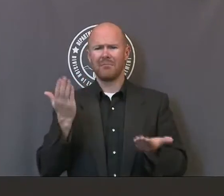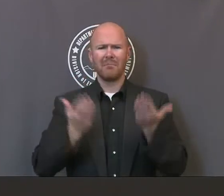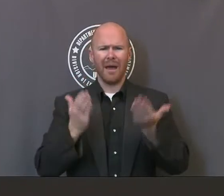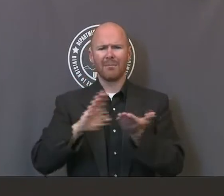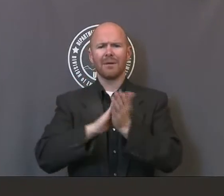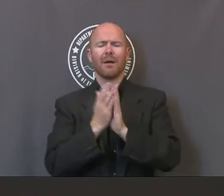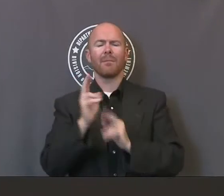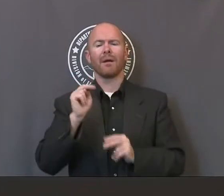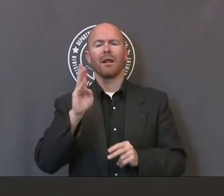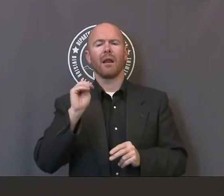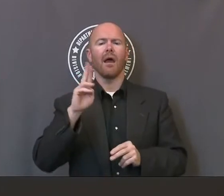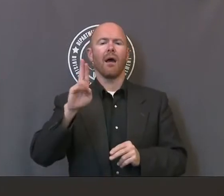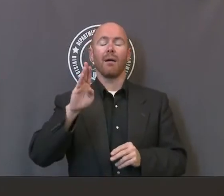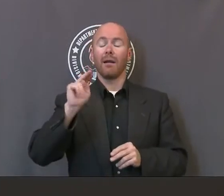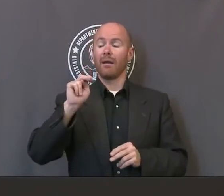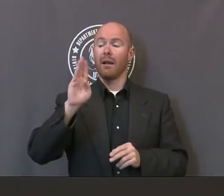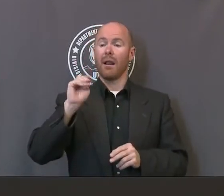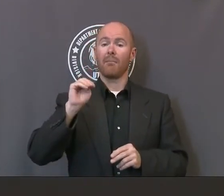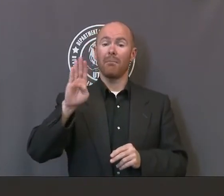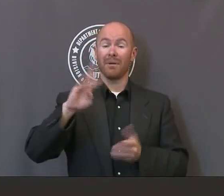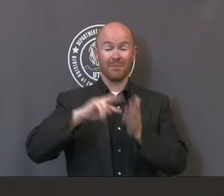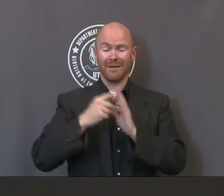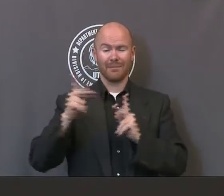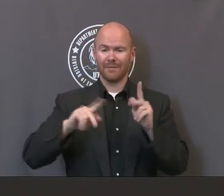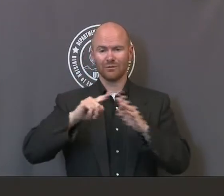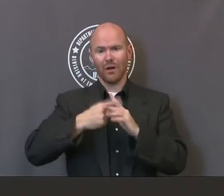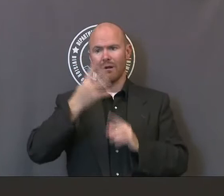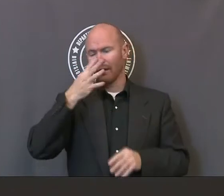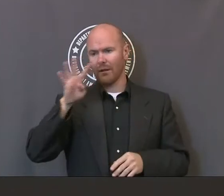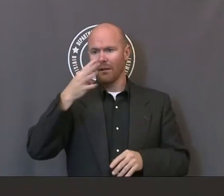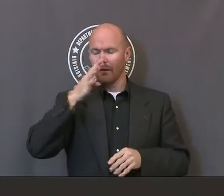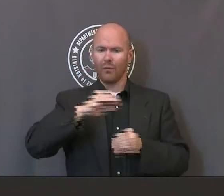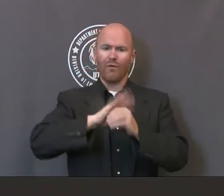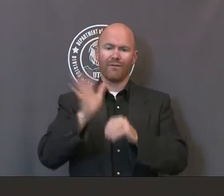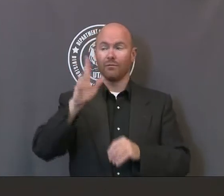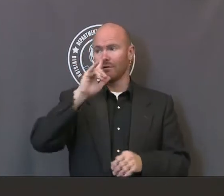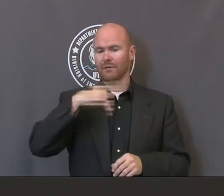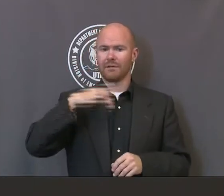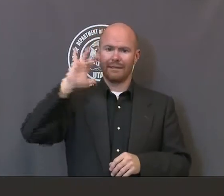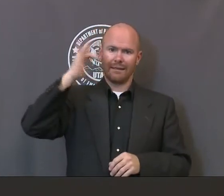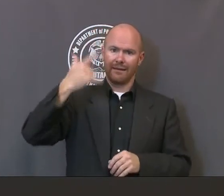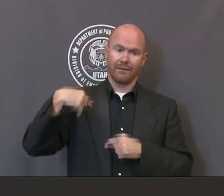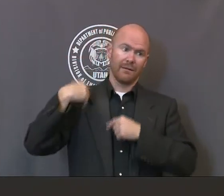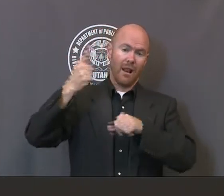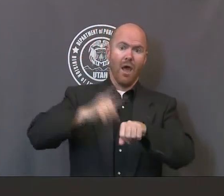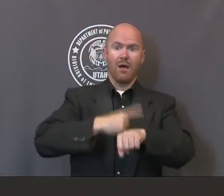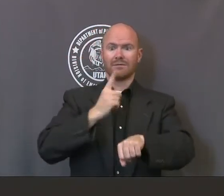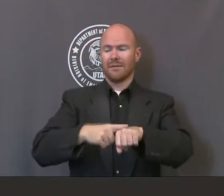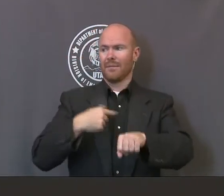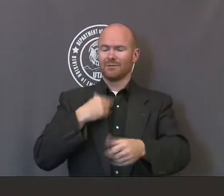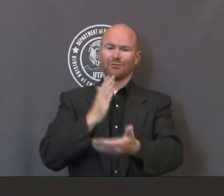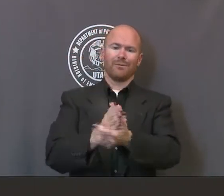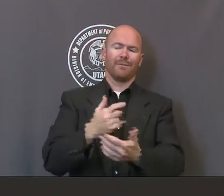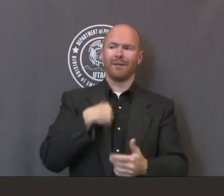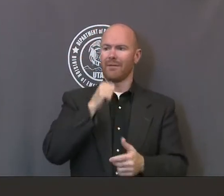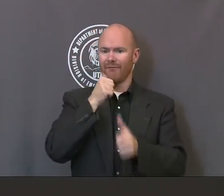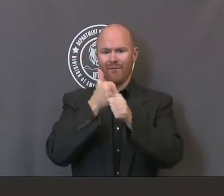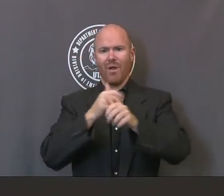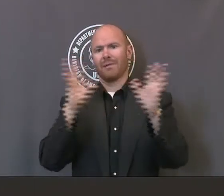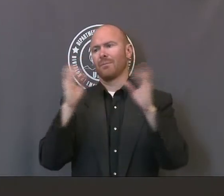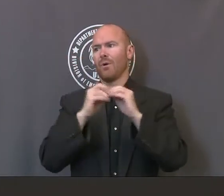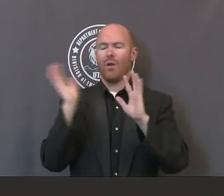numb to the daily case counts and becoming disengaged with this process of stopping the spread.